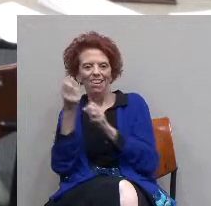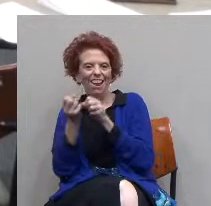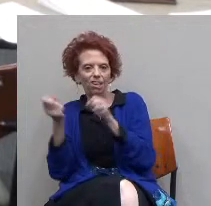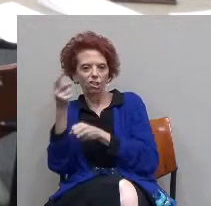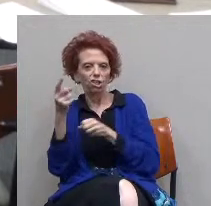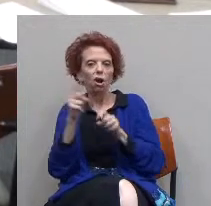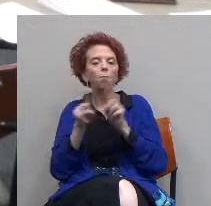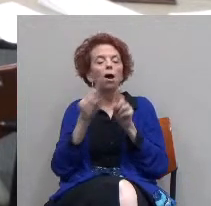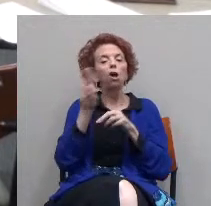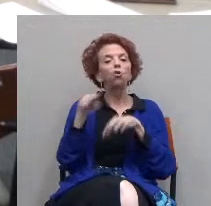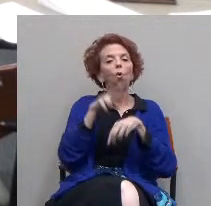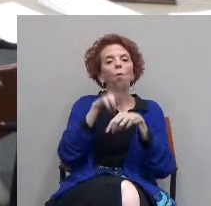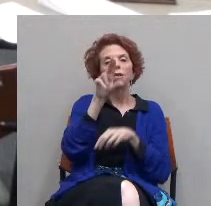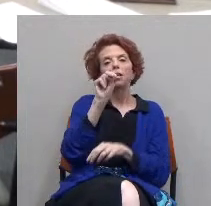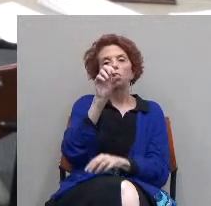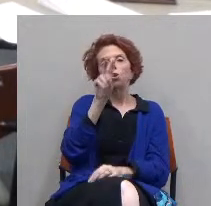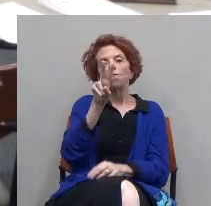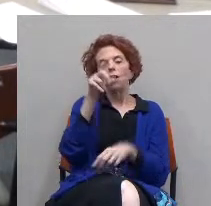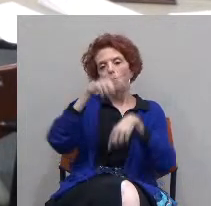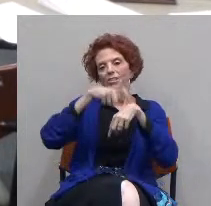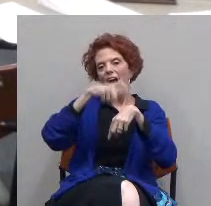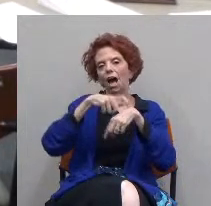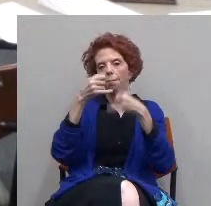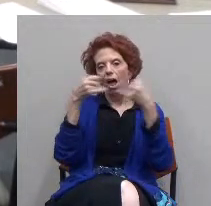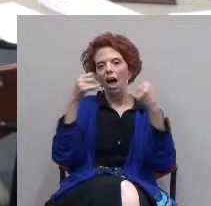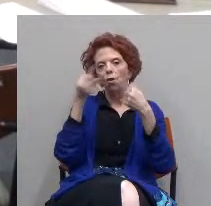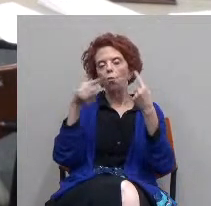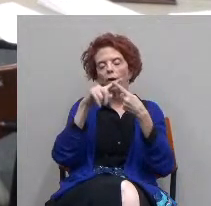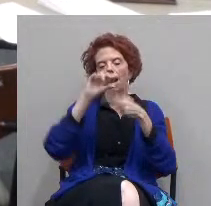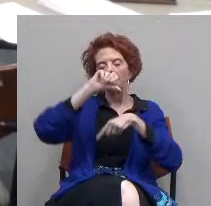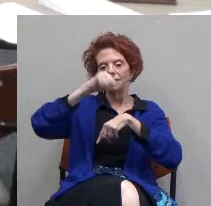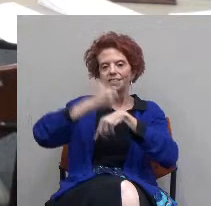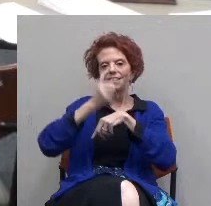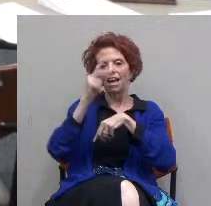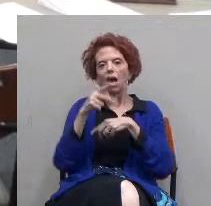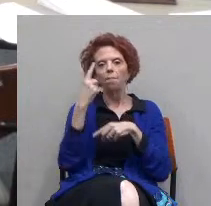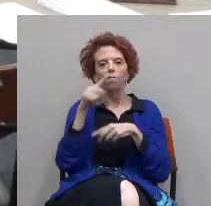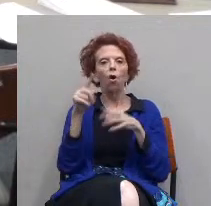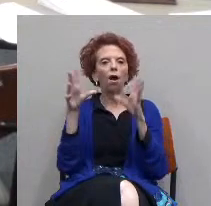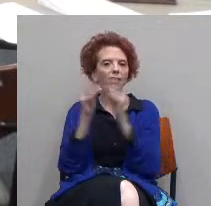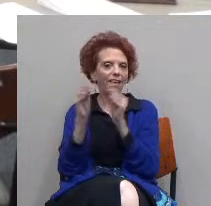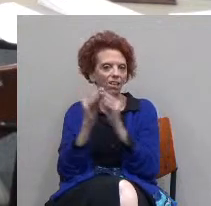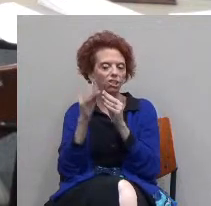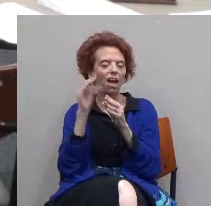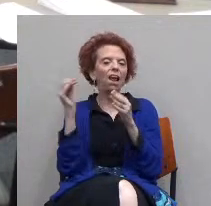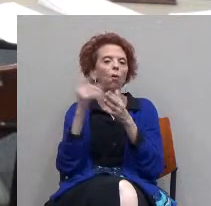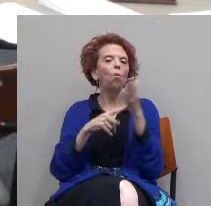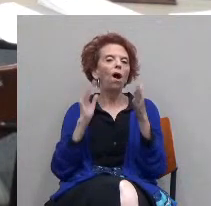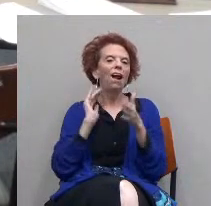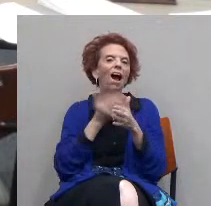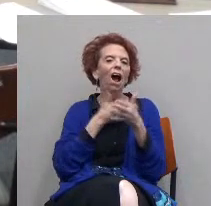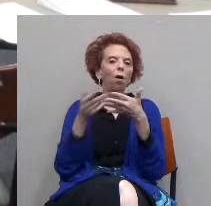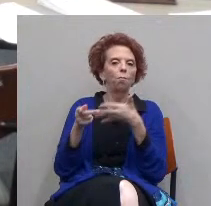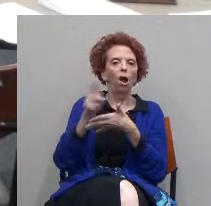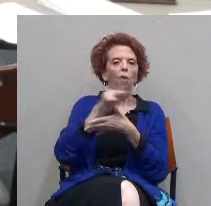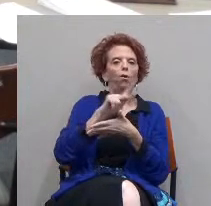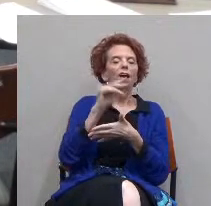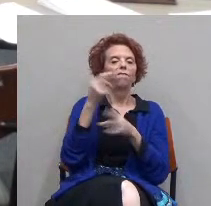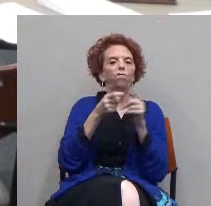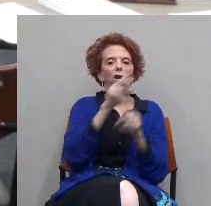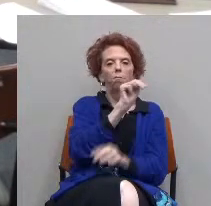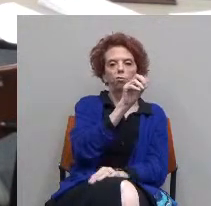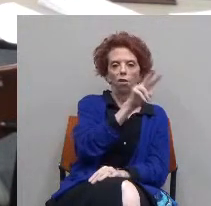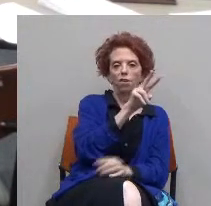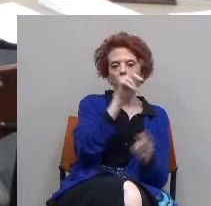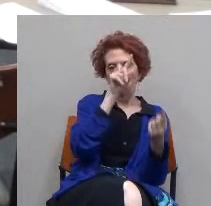it's usually the November timeline is when I start gearing up for the session and understanding our priorities that we need to bring. And then from